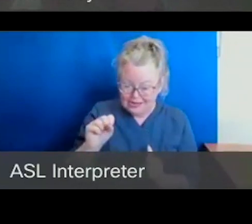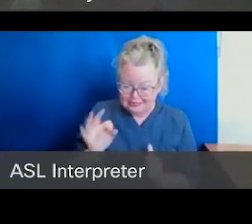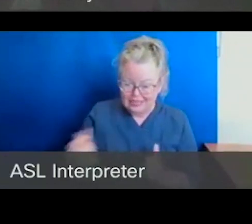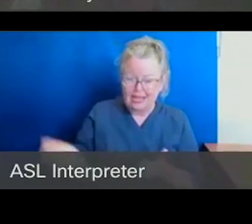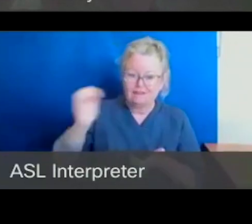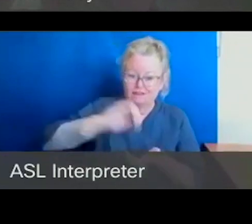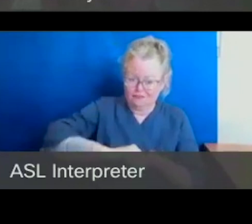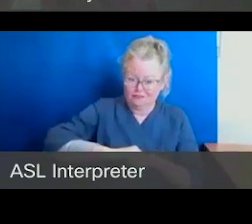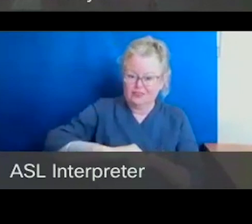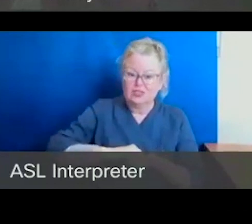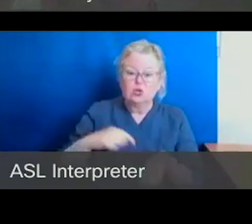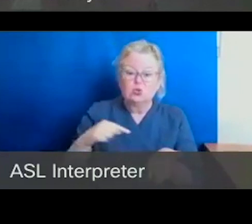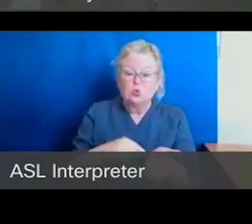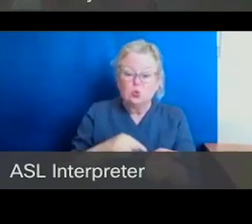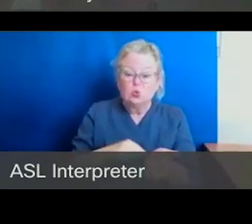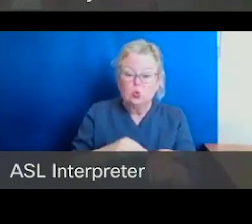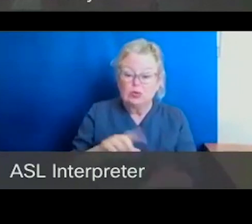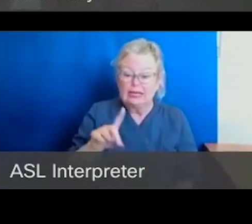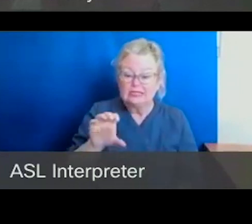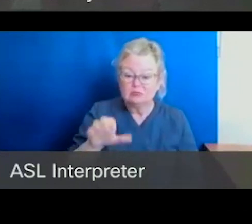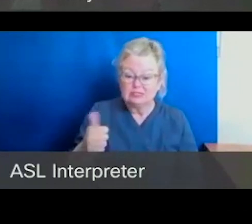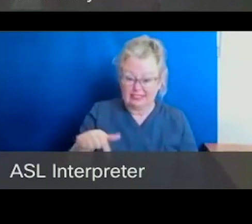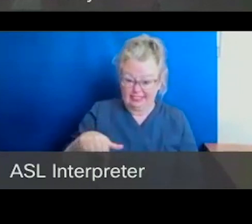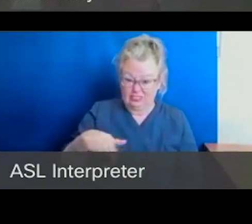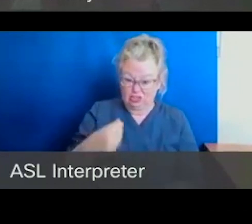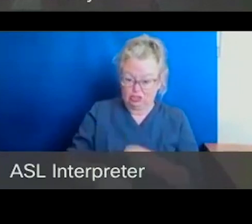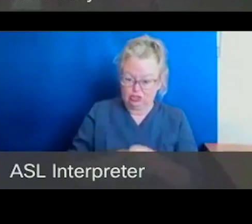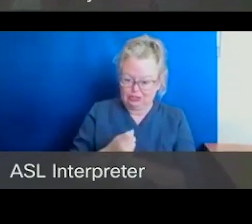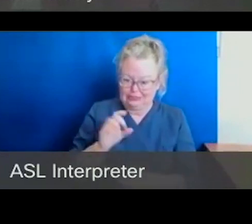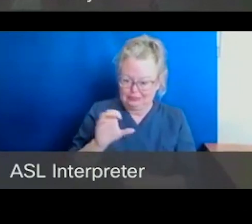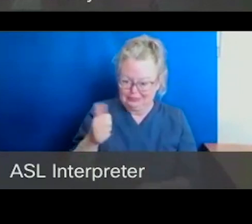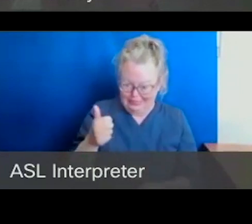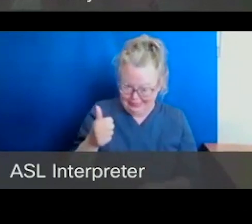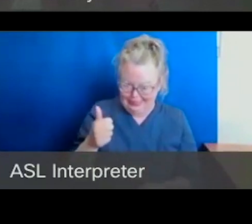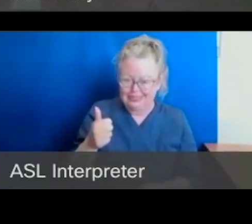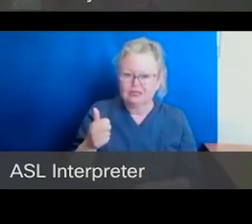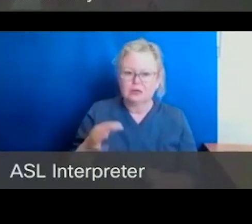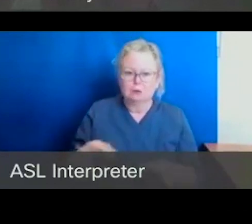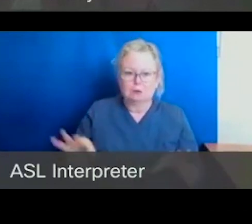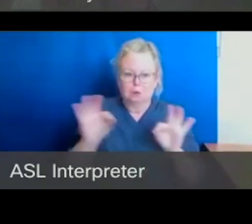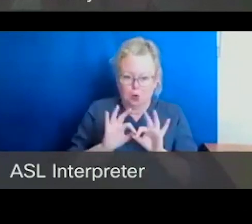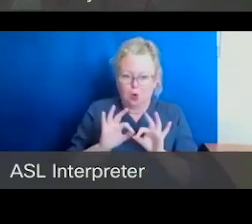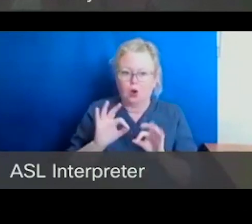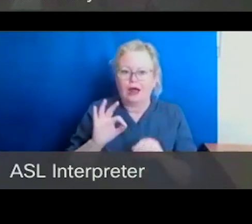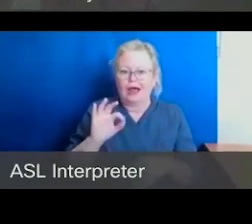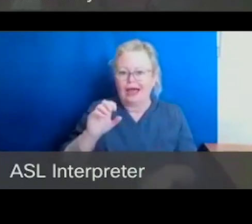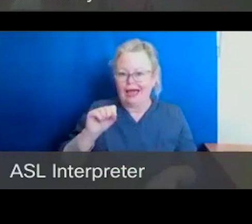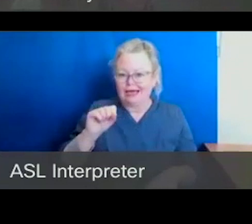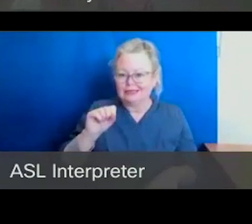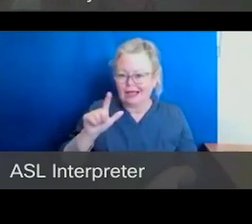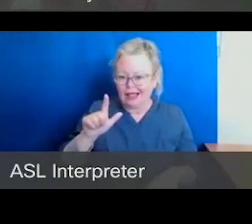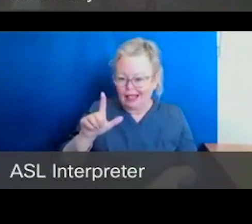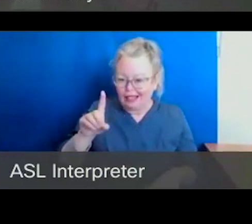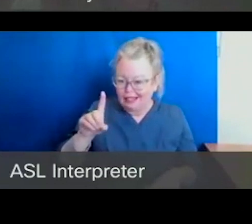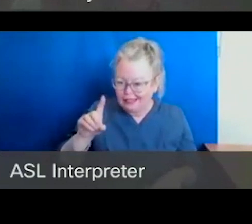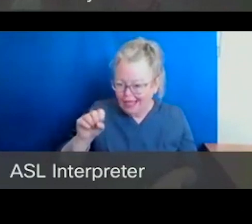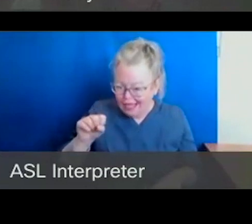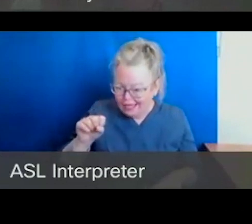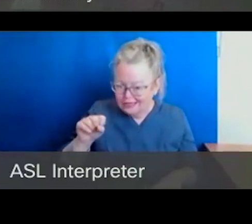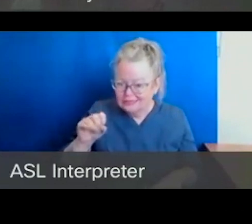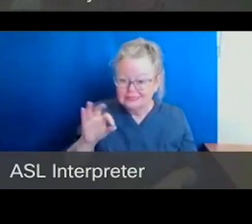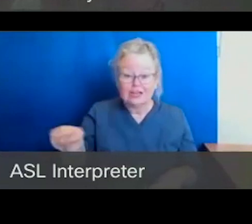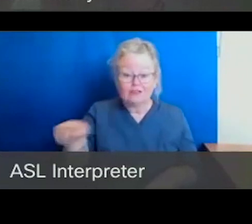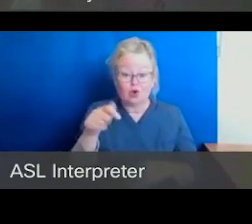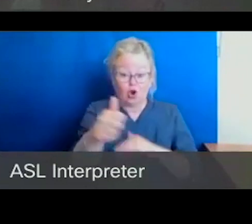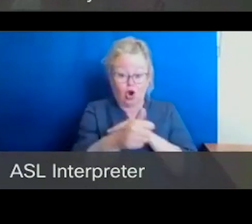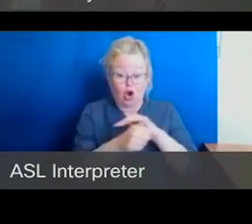10th deadline to examine large-scale education-related data, which would include SLDS. If you're at an